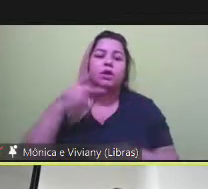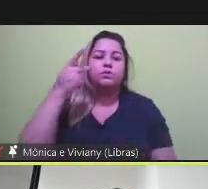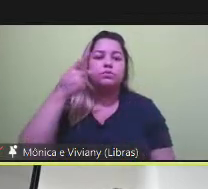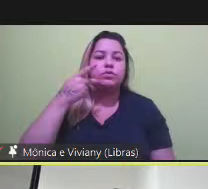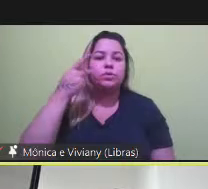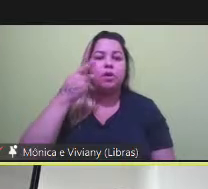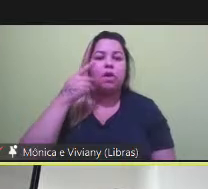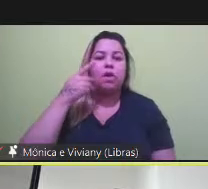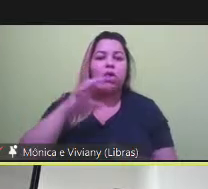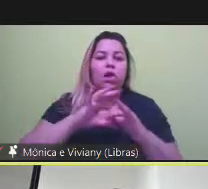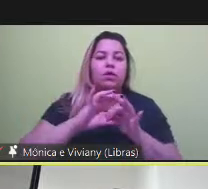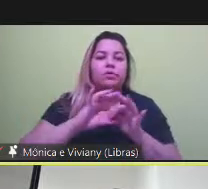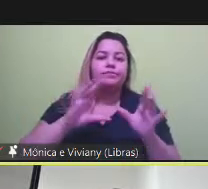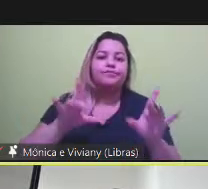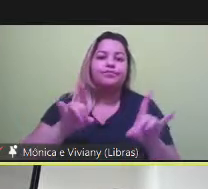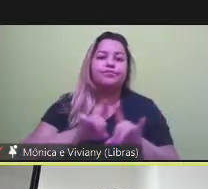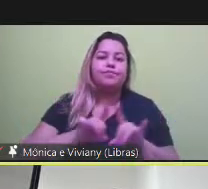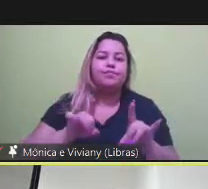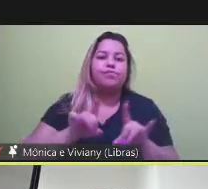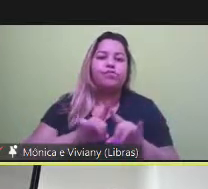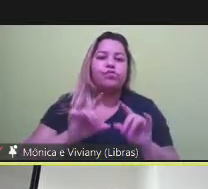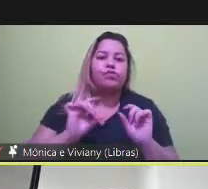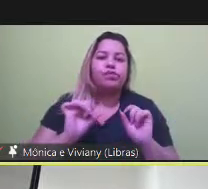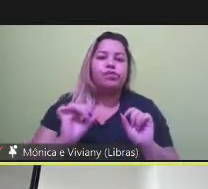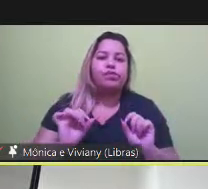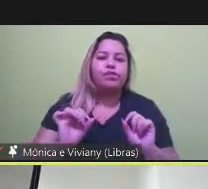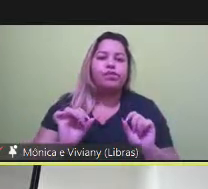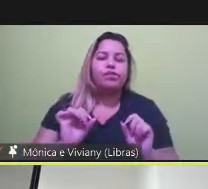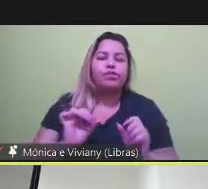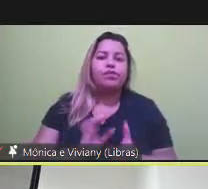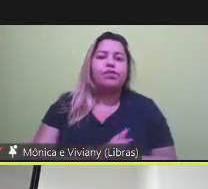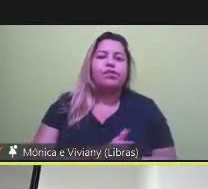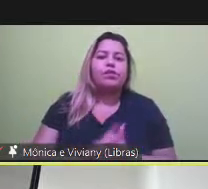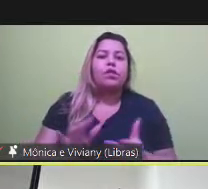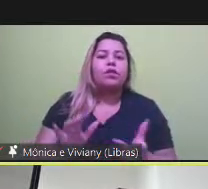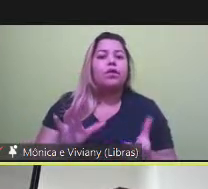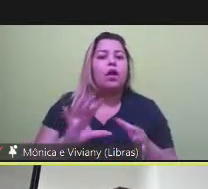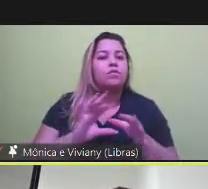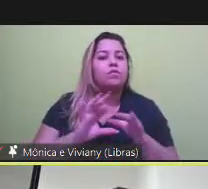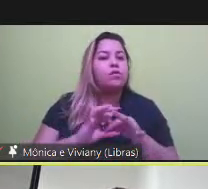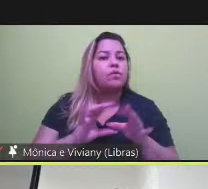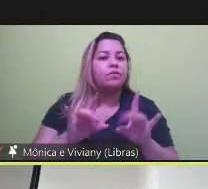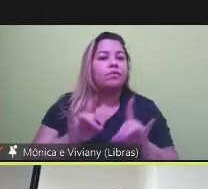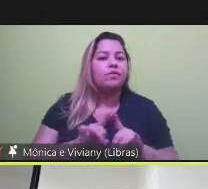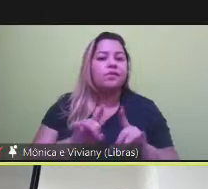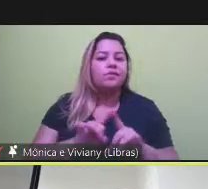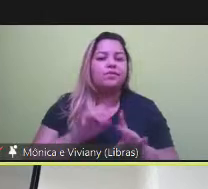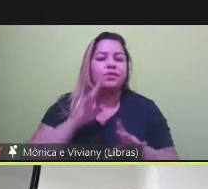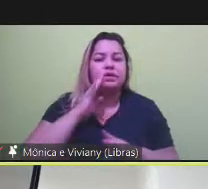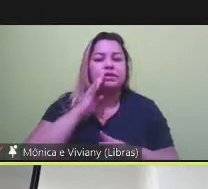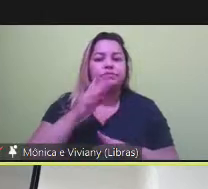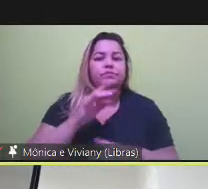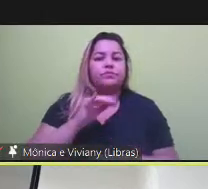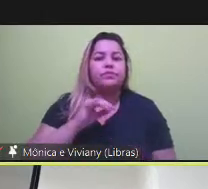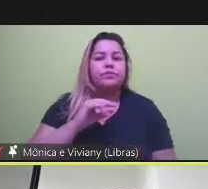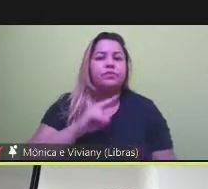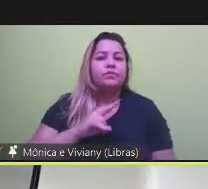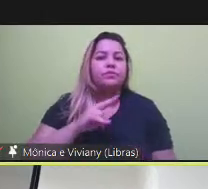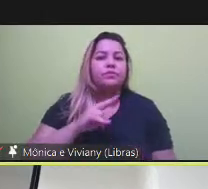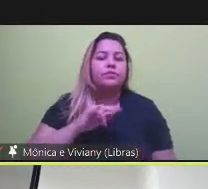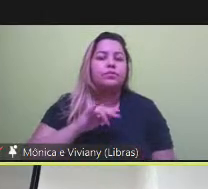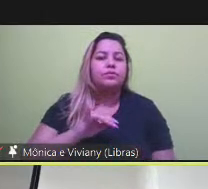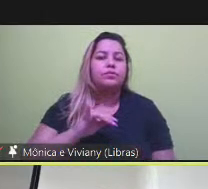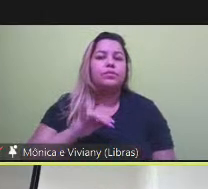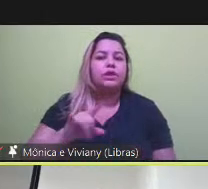put healthy eating habits, include healthy eating habits in all public policies. And that's why it's